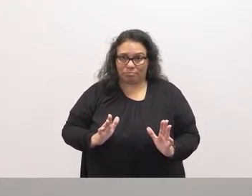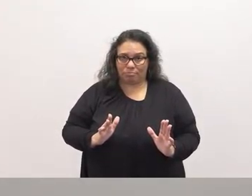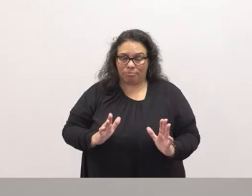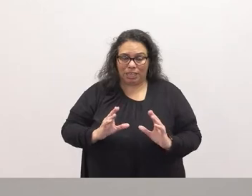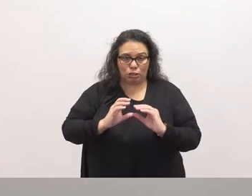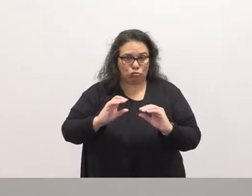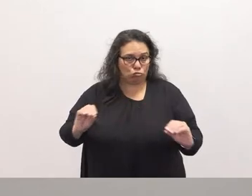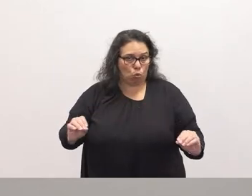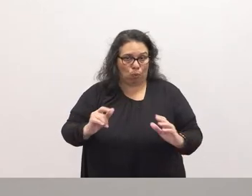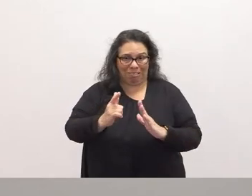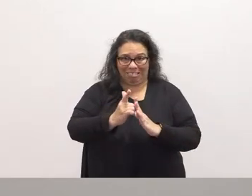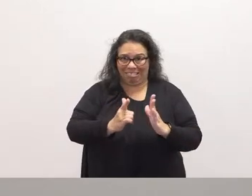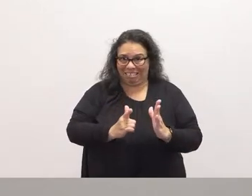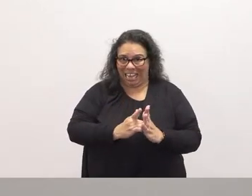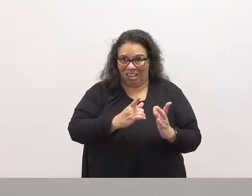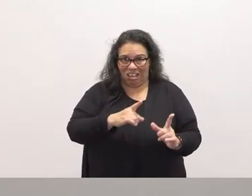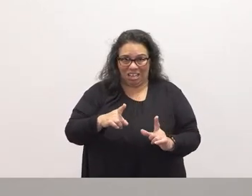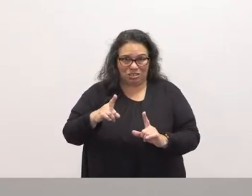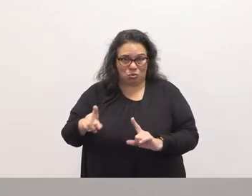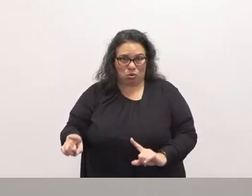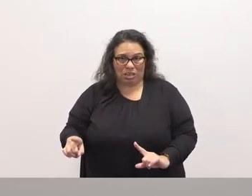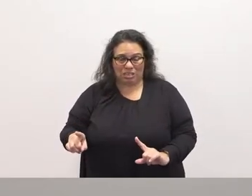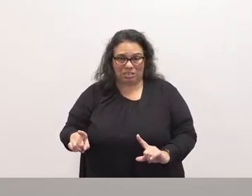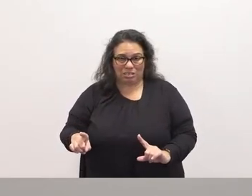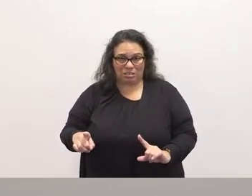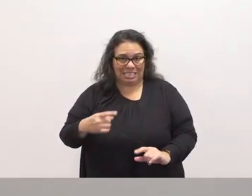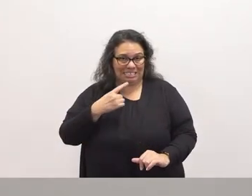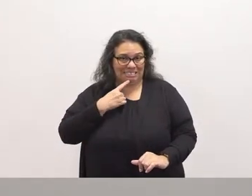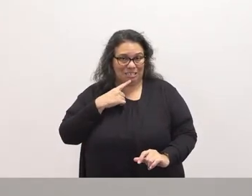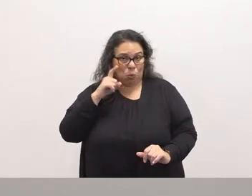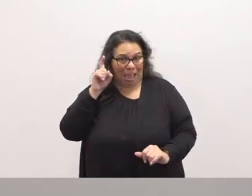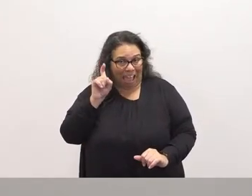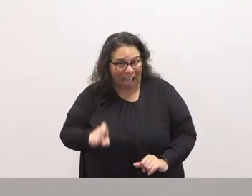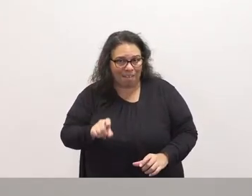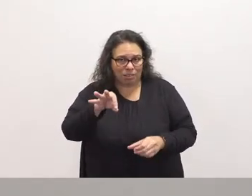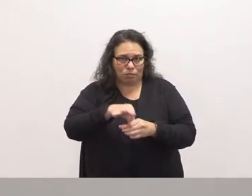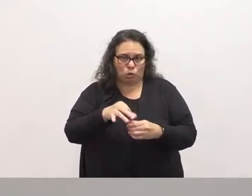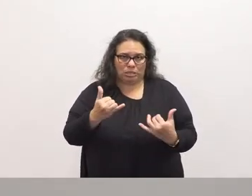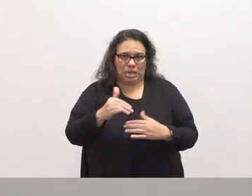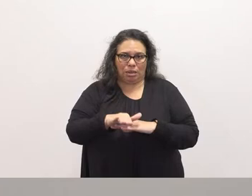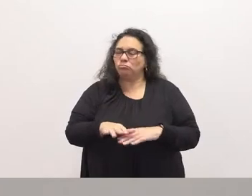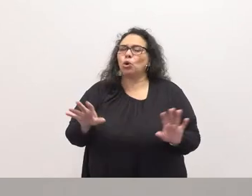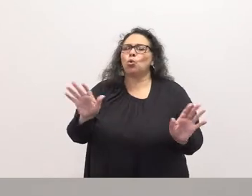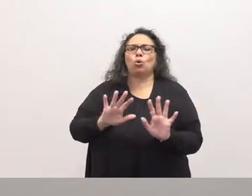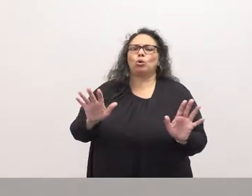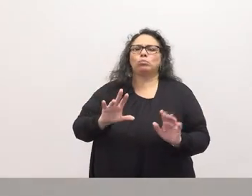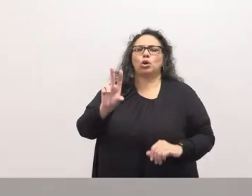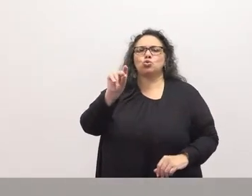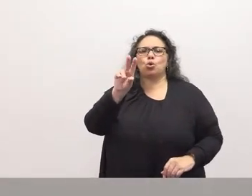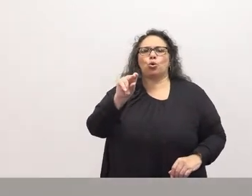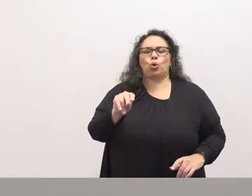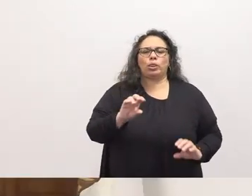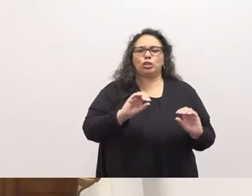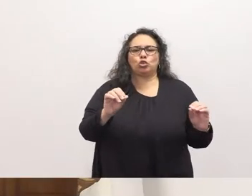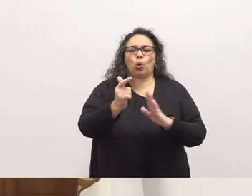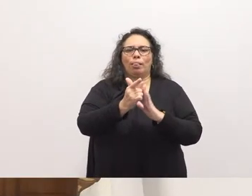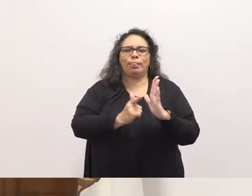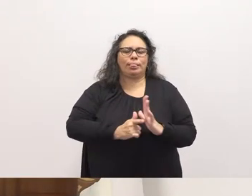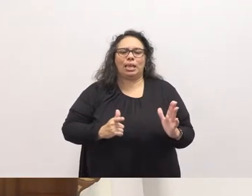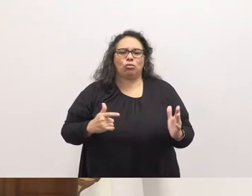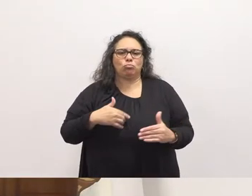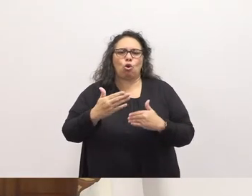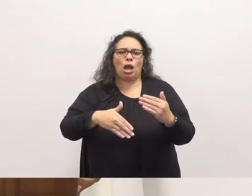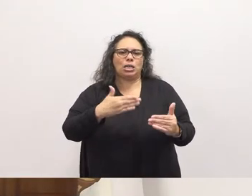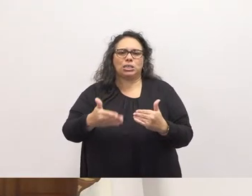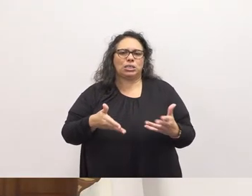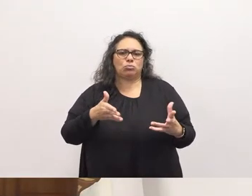legal consequence that we have to do it tonight. No, there's no legal consequence. Right now, process-wise, you've got a